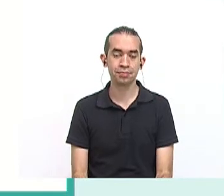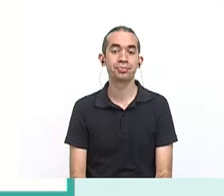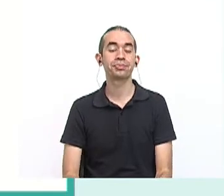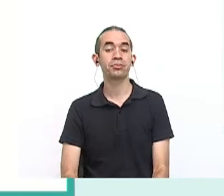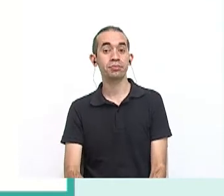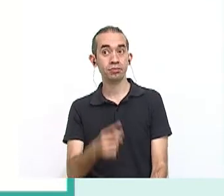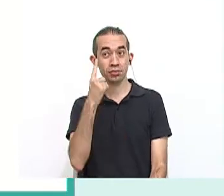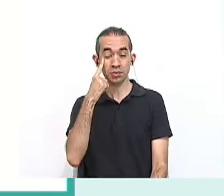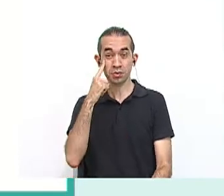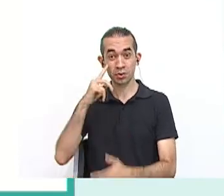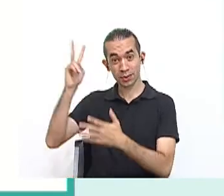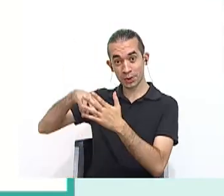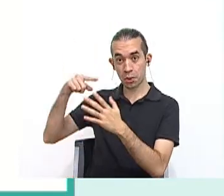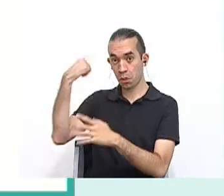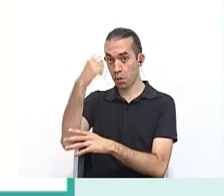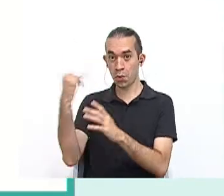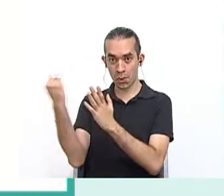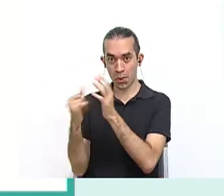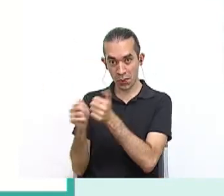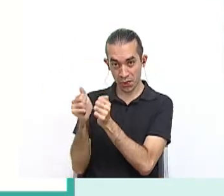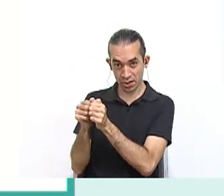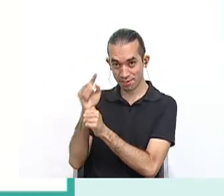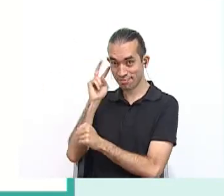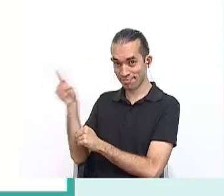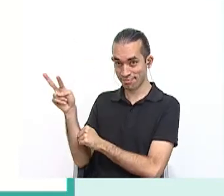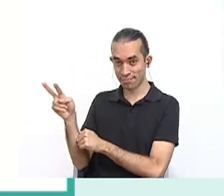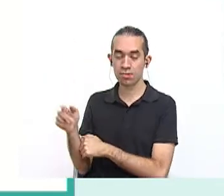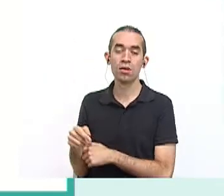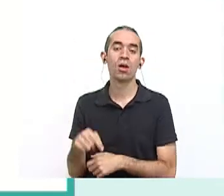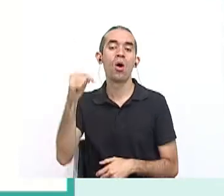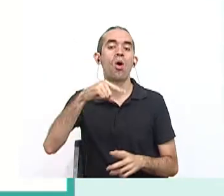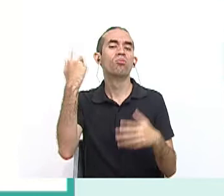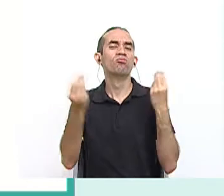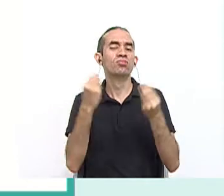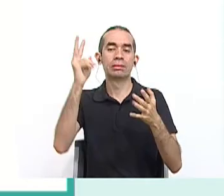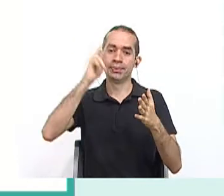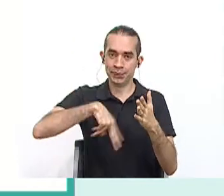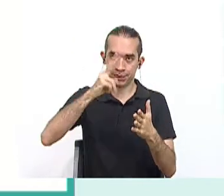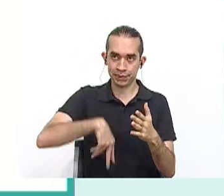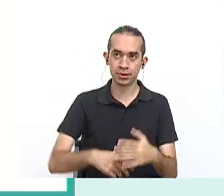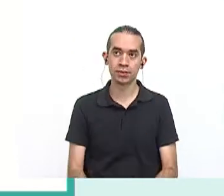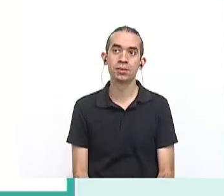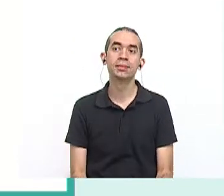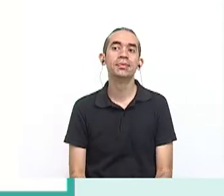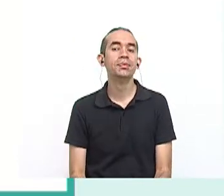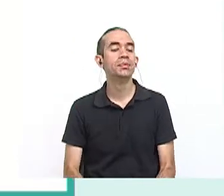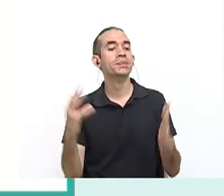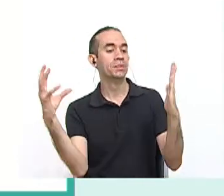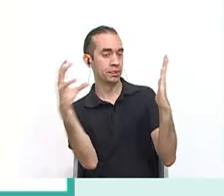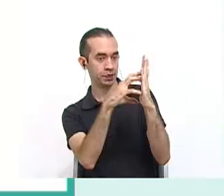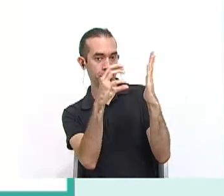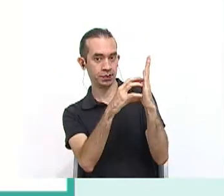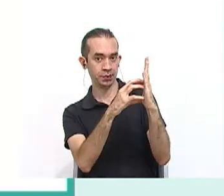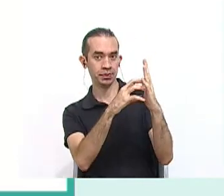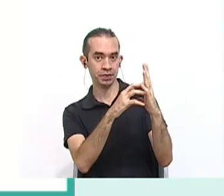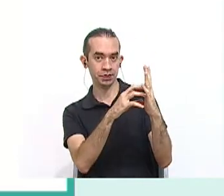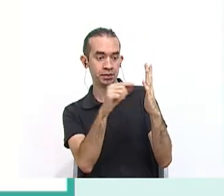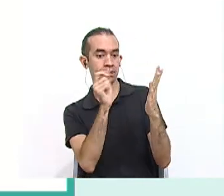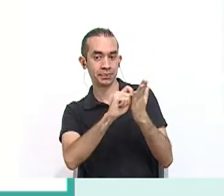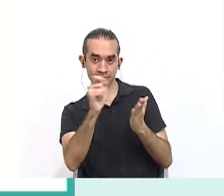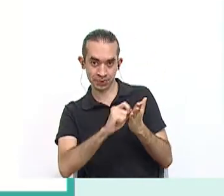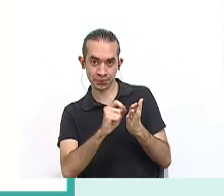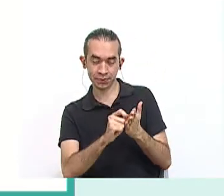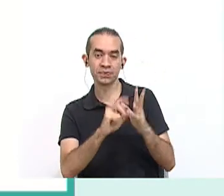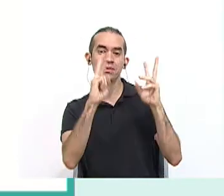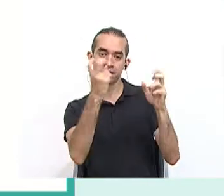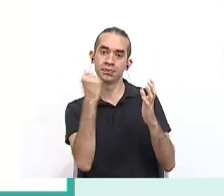that is reading? Today we're going to be reading. And in order to do that, we're going to identify facts and opinions in a written text